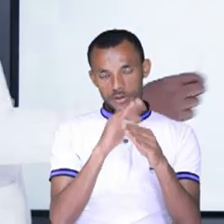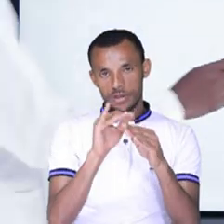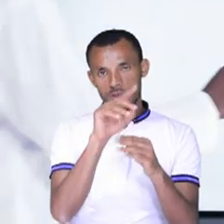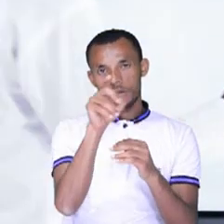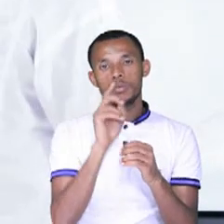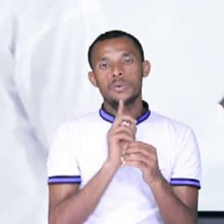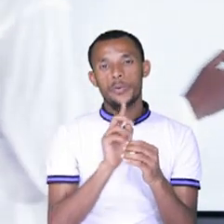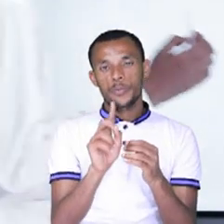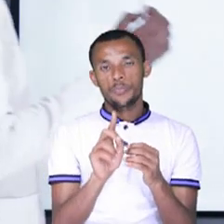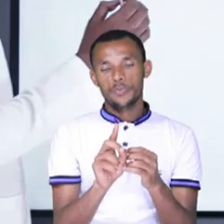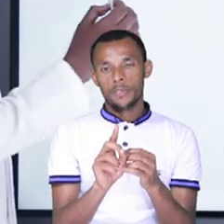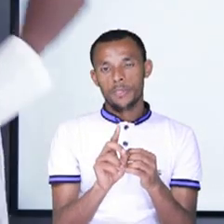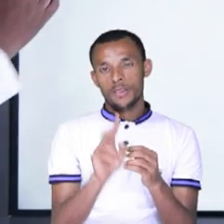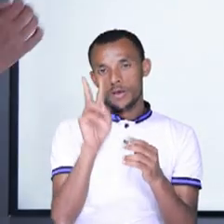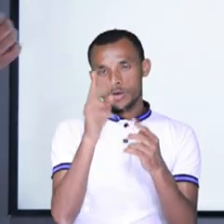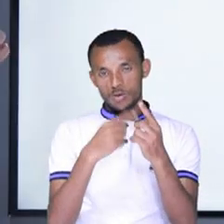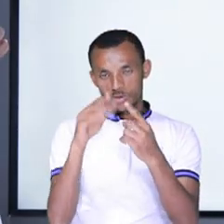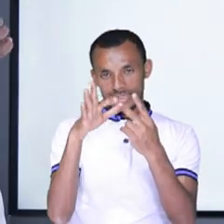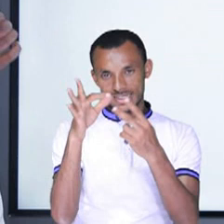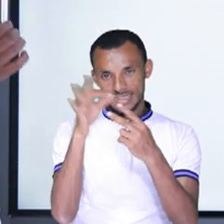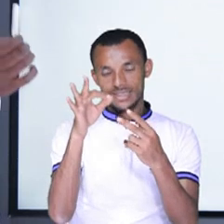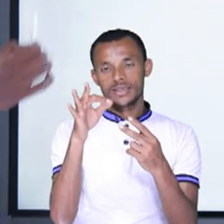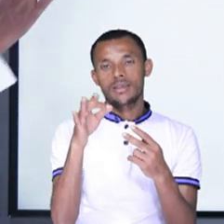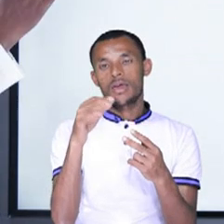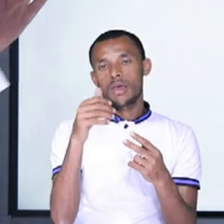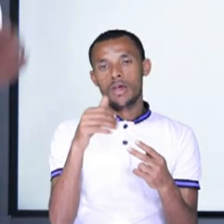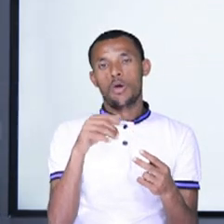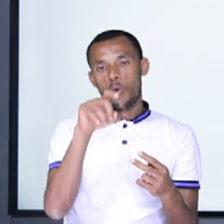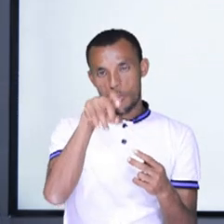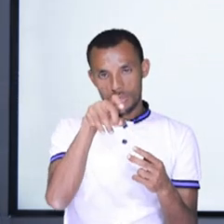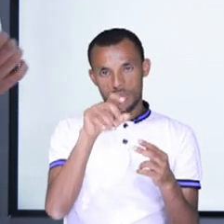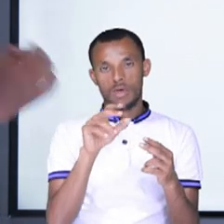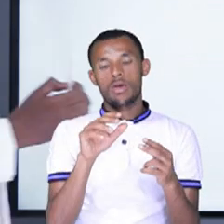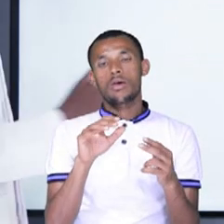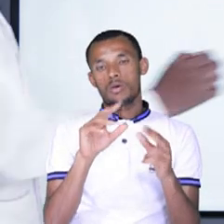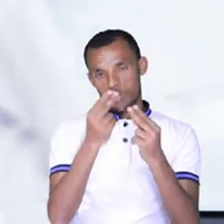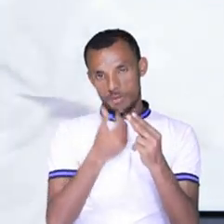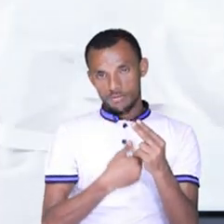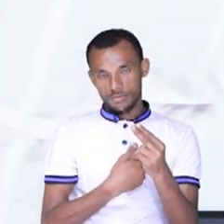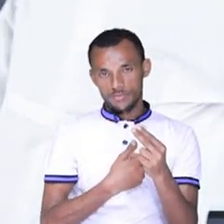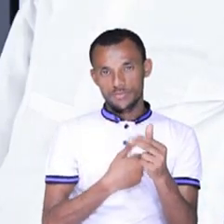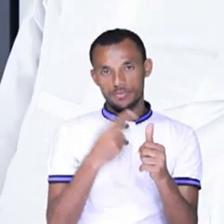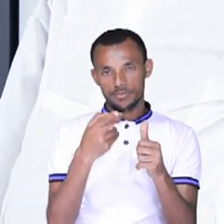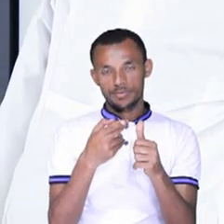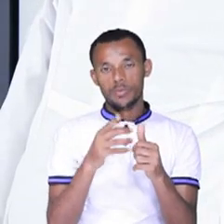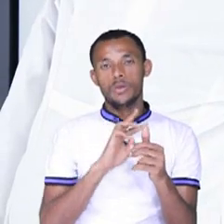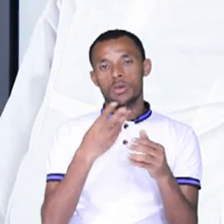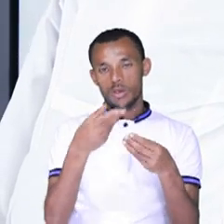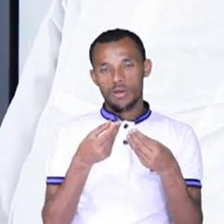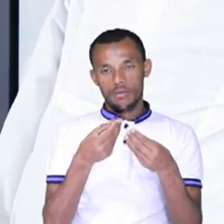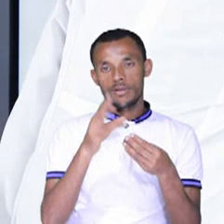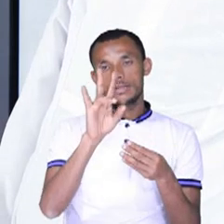given. To select a committee, we should have a group. What is that group? We are given